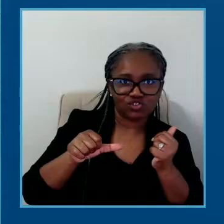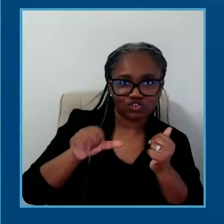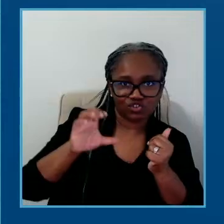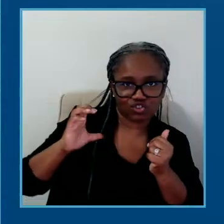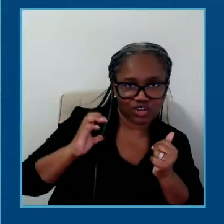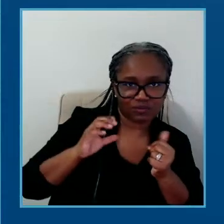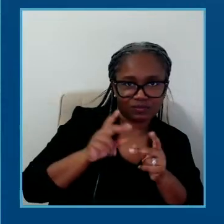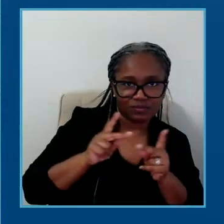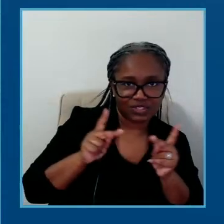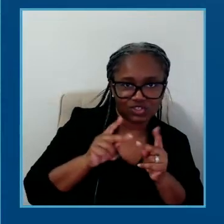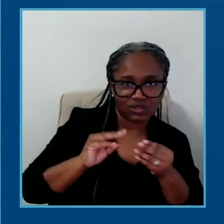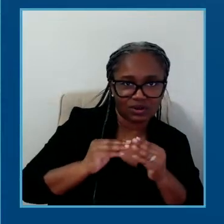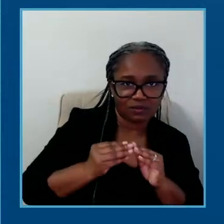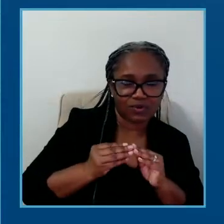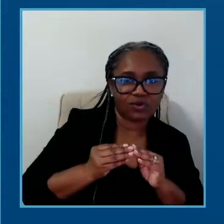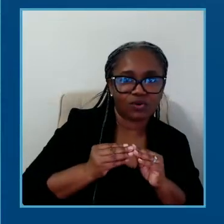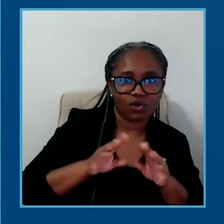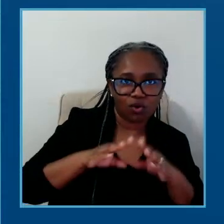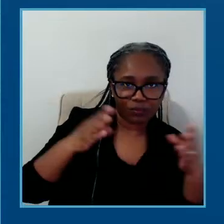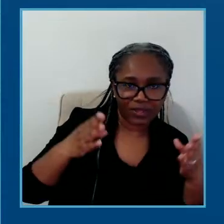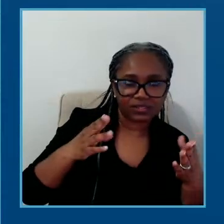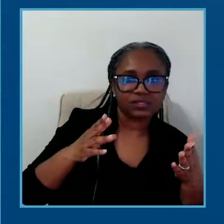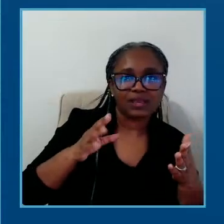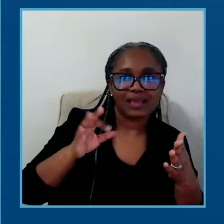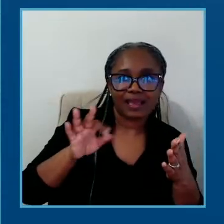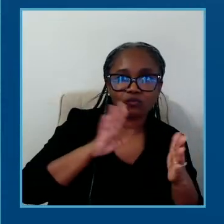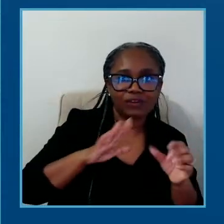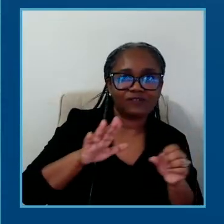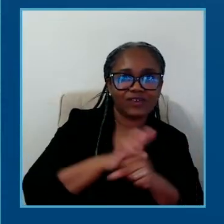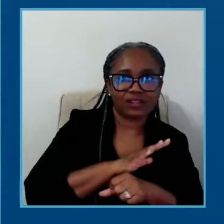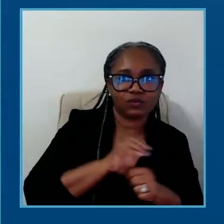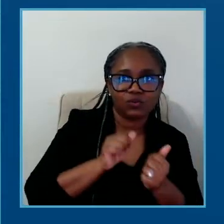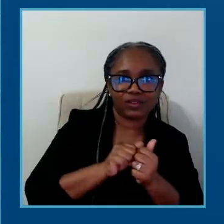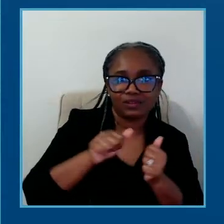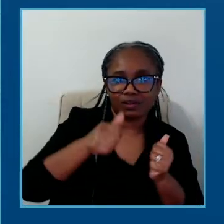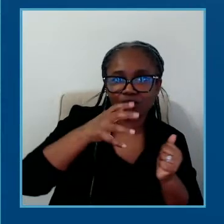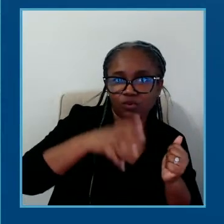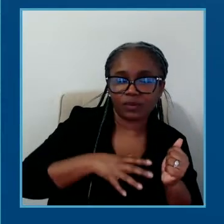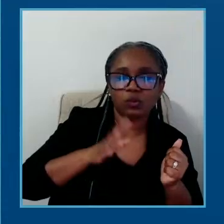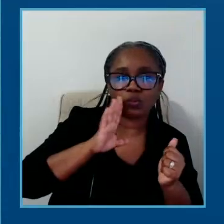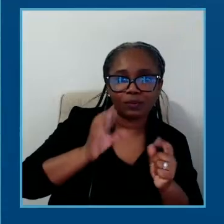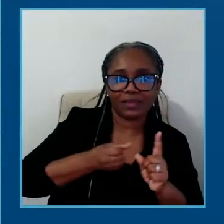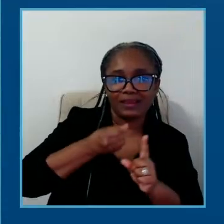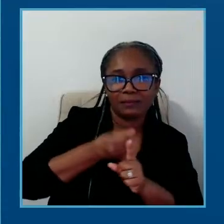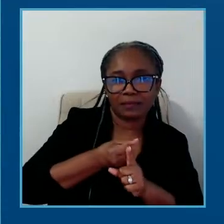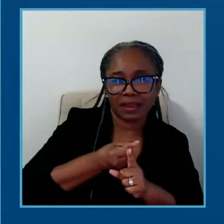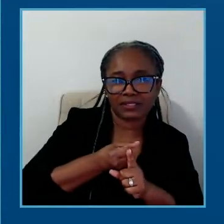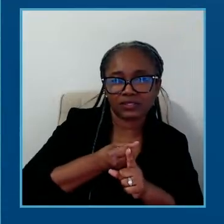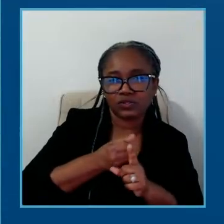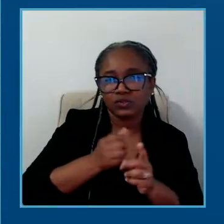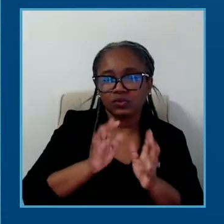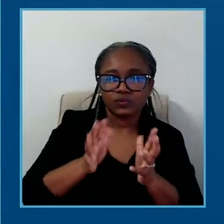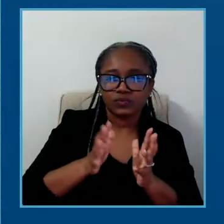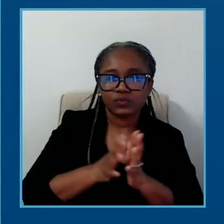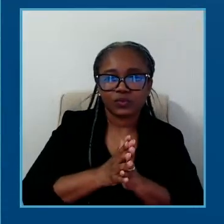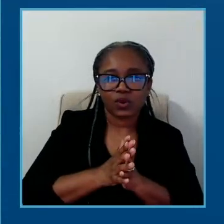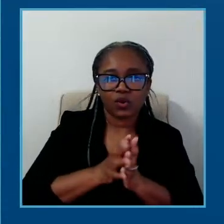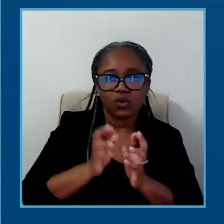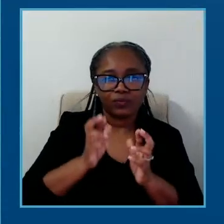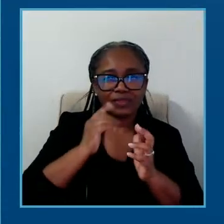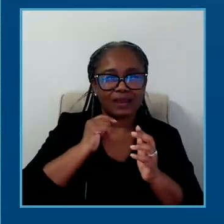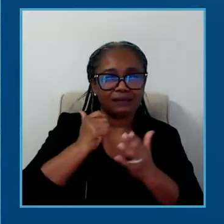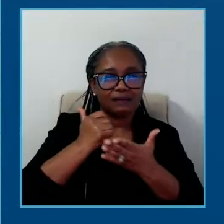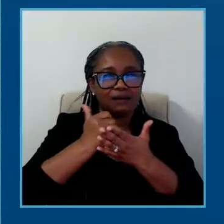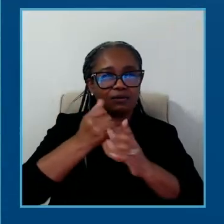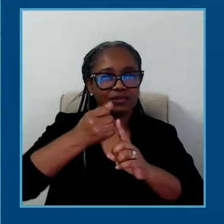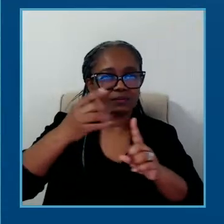are impacted. I guess for a better understanding of this, if I may, I